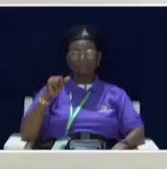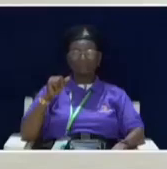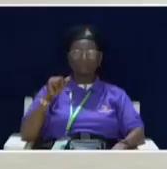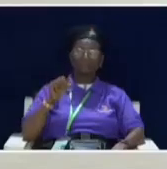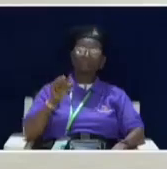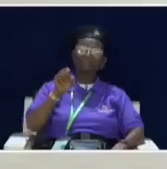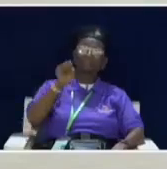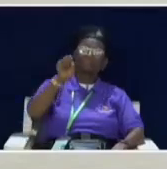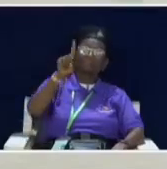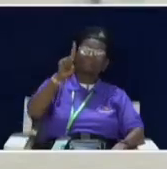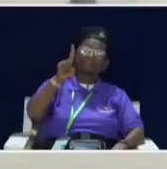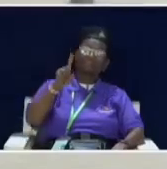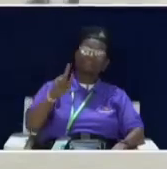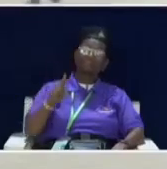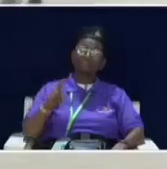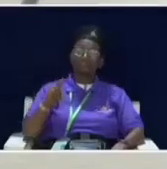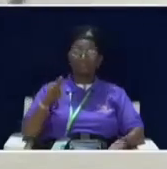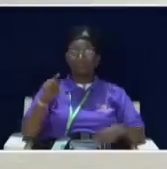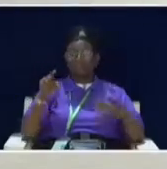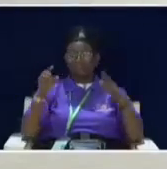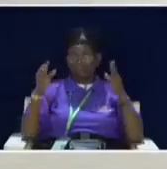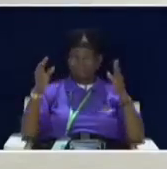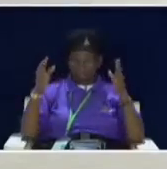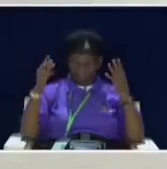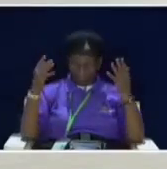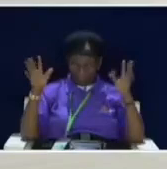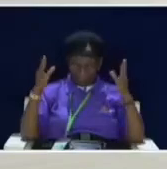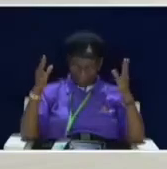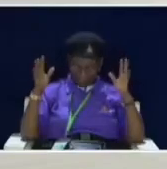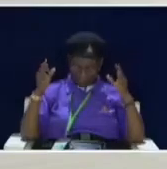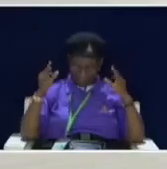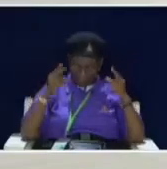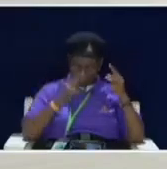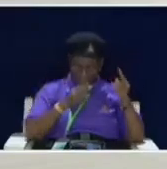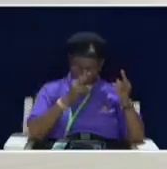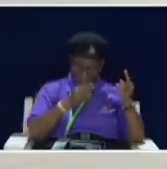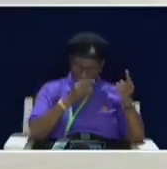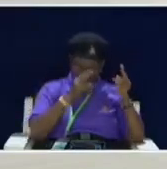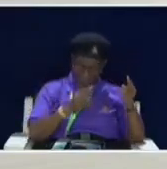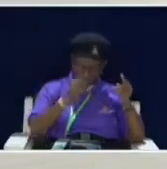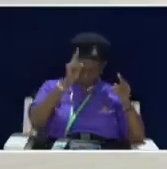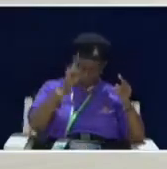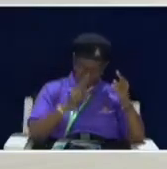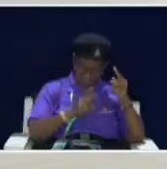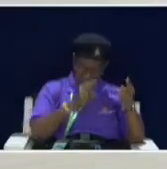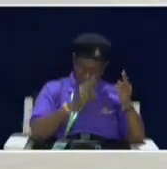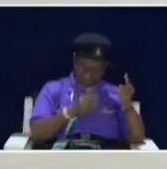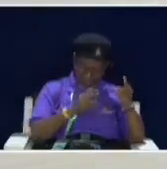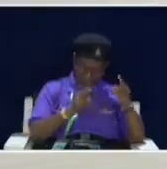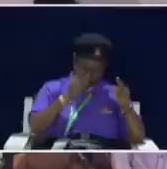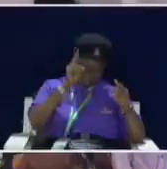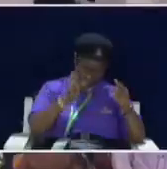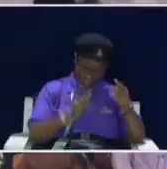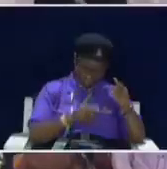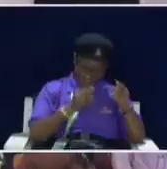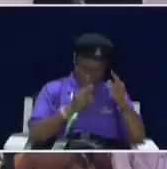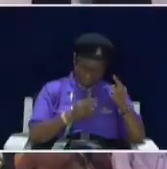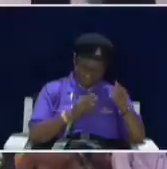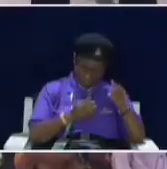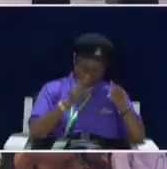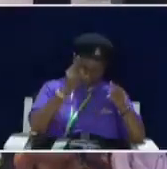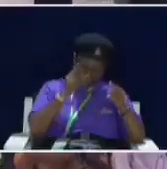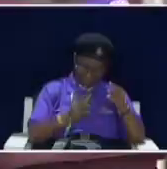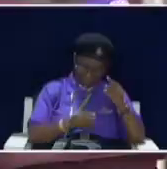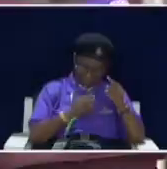11. Okola. Hurry up. Those of you who are still far away, hurry up. Hey, George, I'm going to send you out